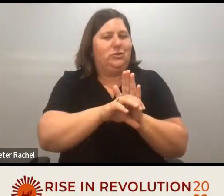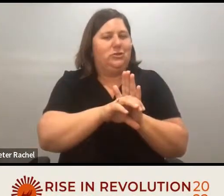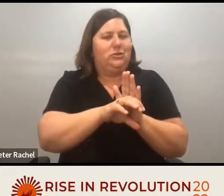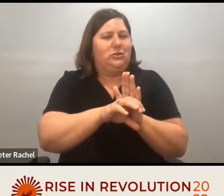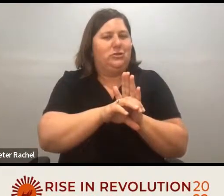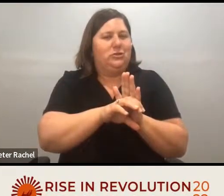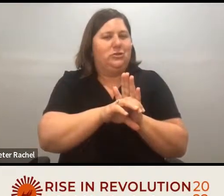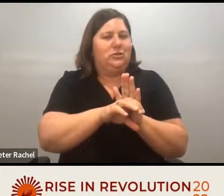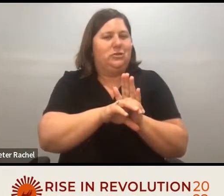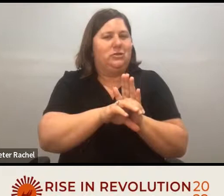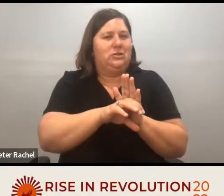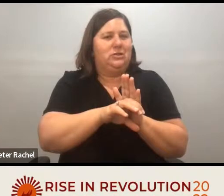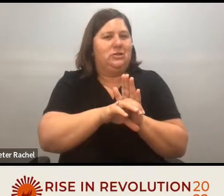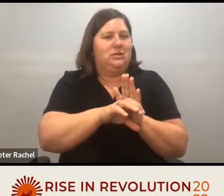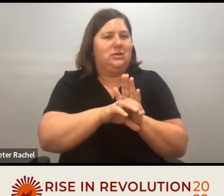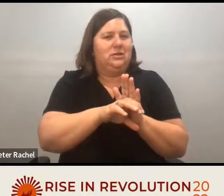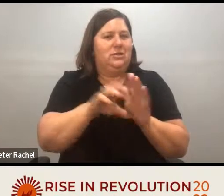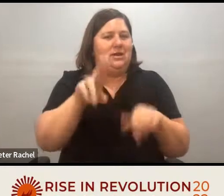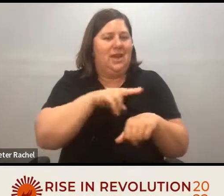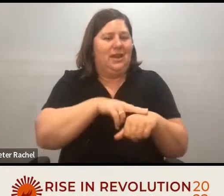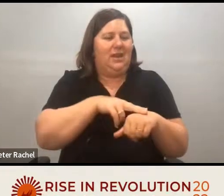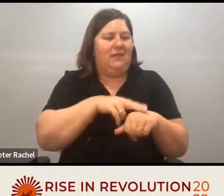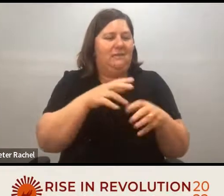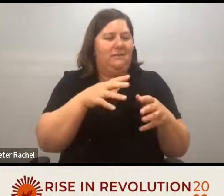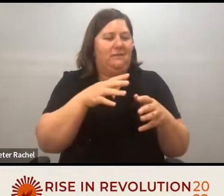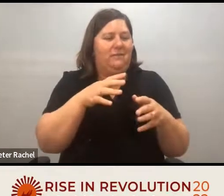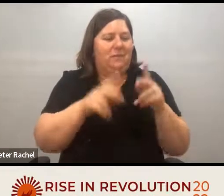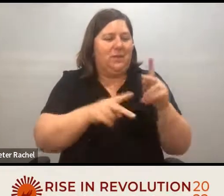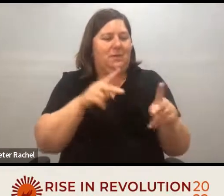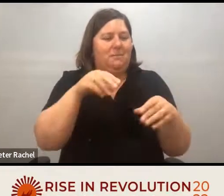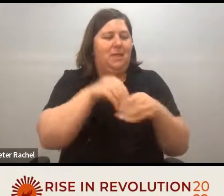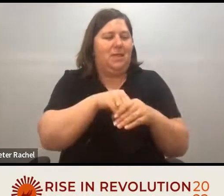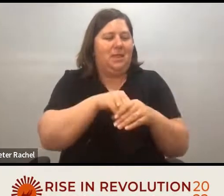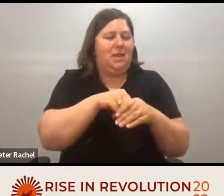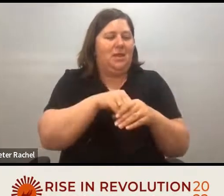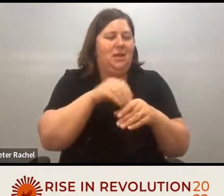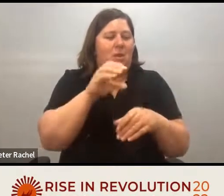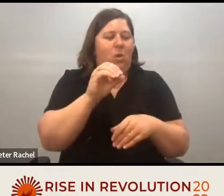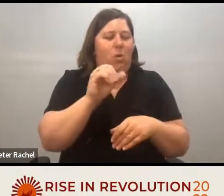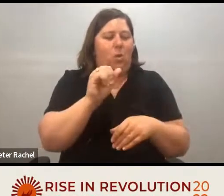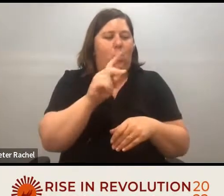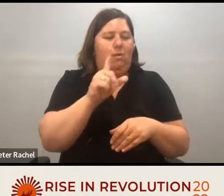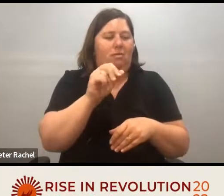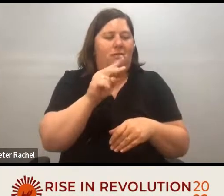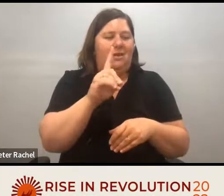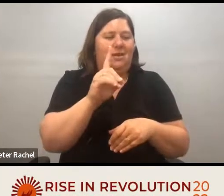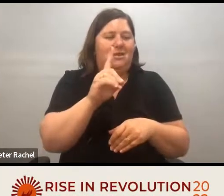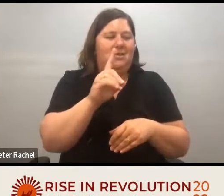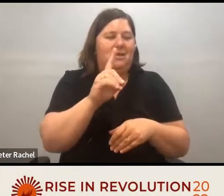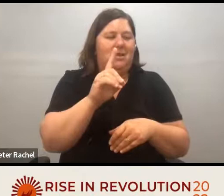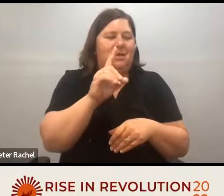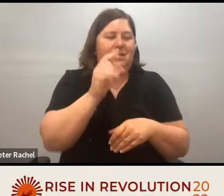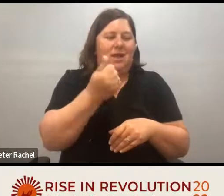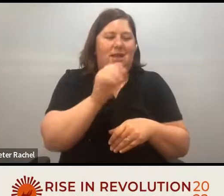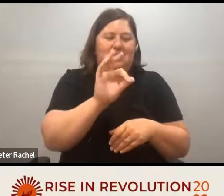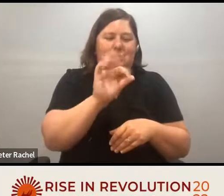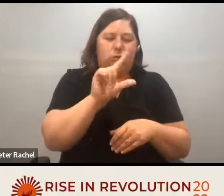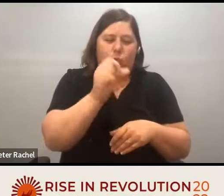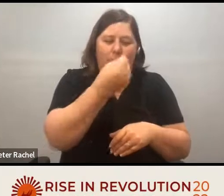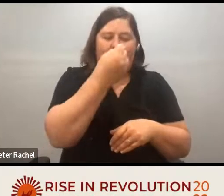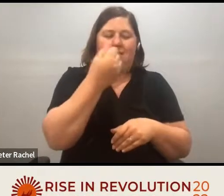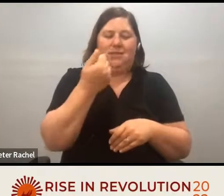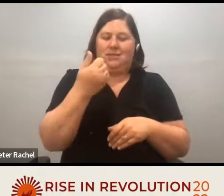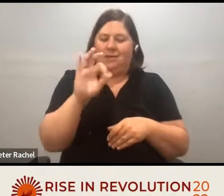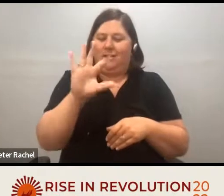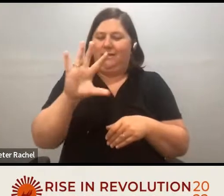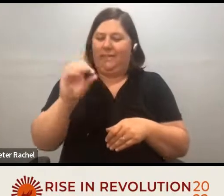Native folks in Oakland in 1920, Native folks in Oakland in 1950, you know, just people of different backgrounds coming through. So